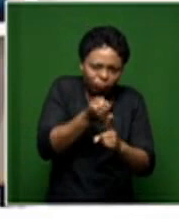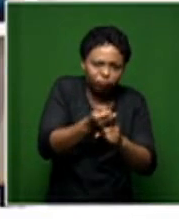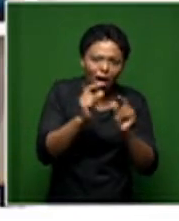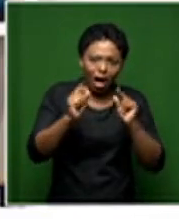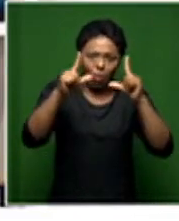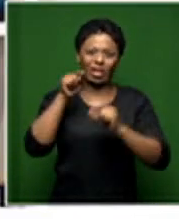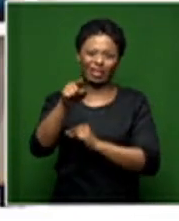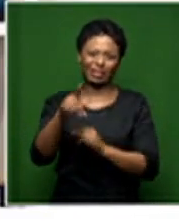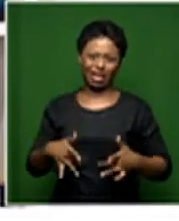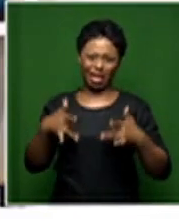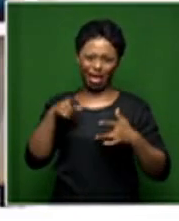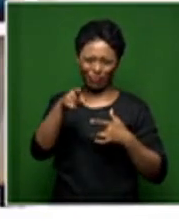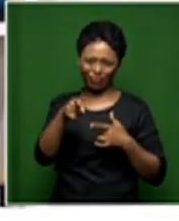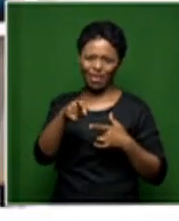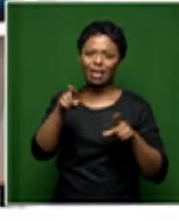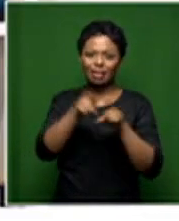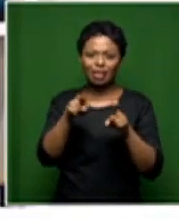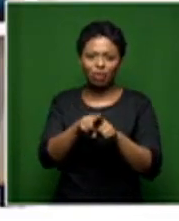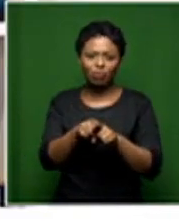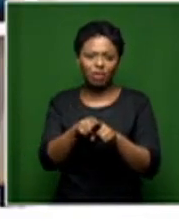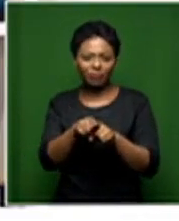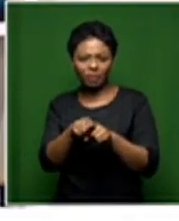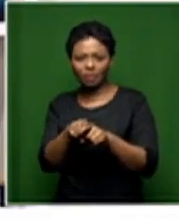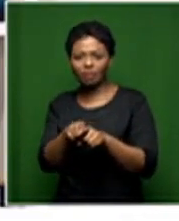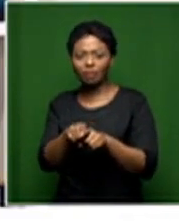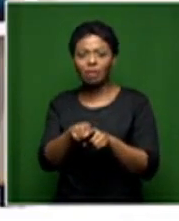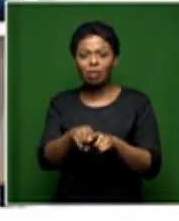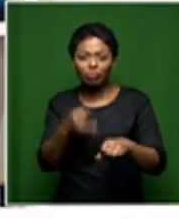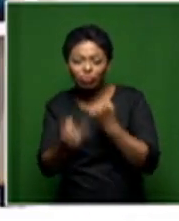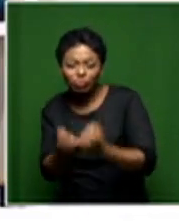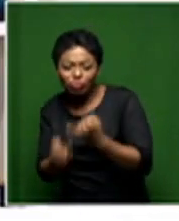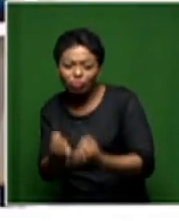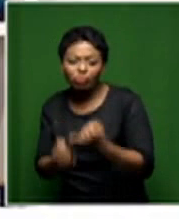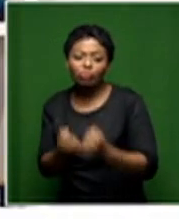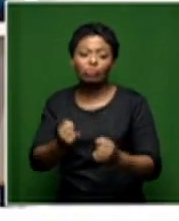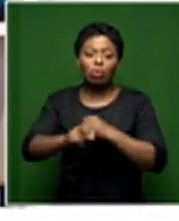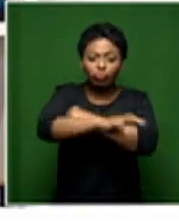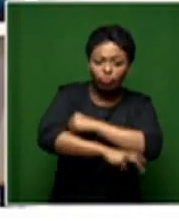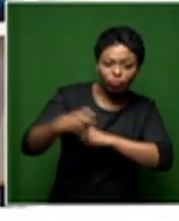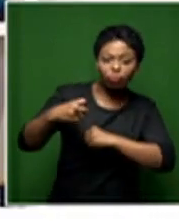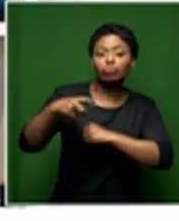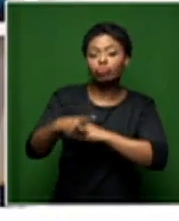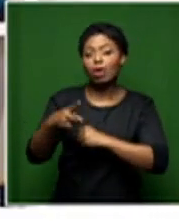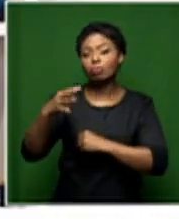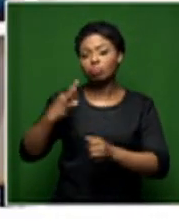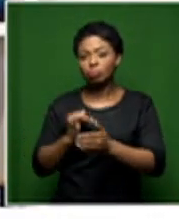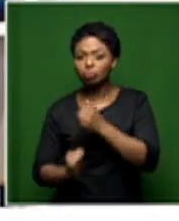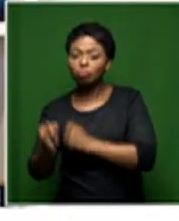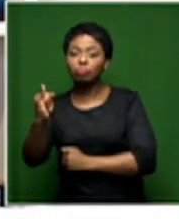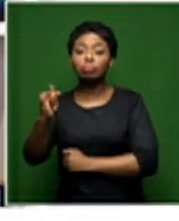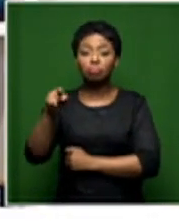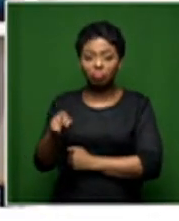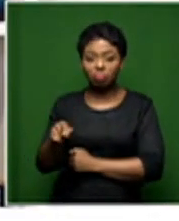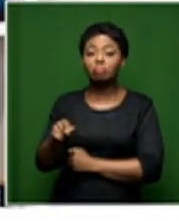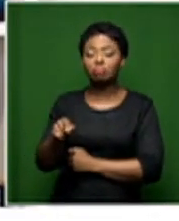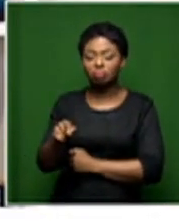especially also on human trafficking and sex, slavery and organ sales. So that's what the entire book series is